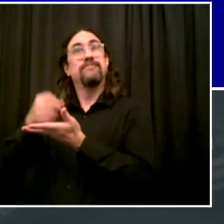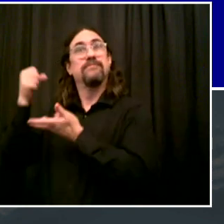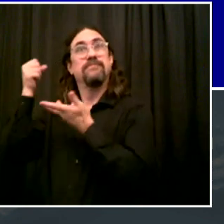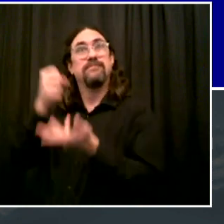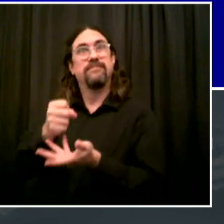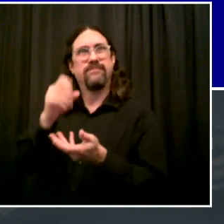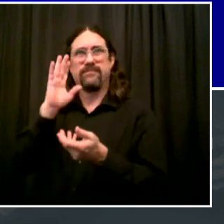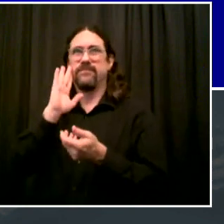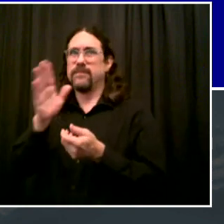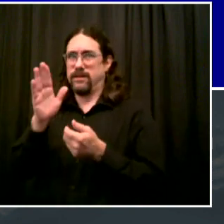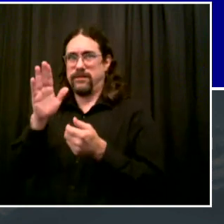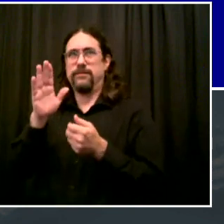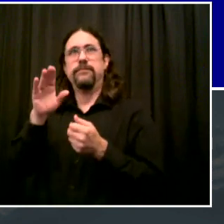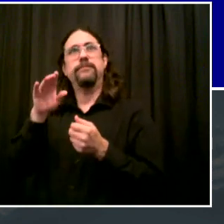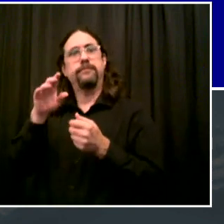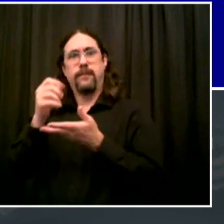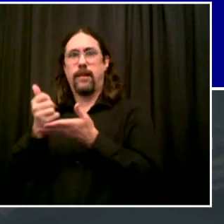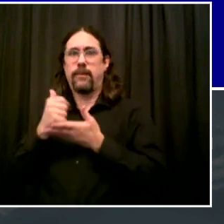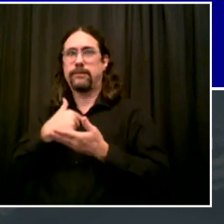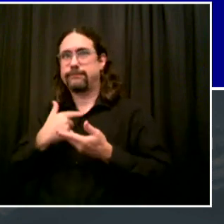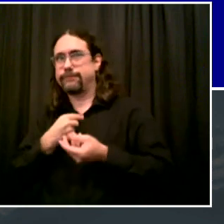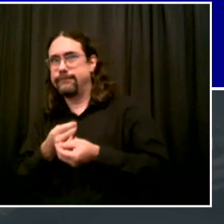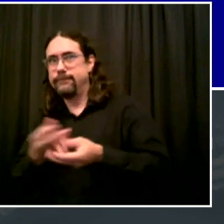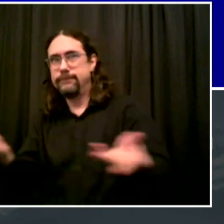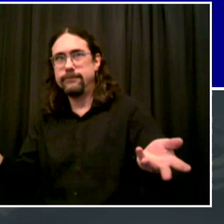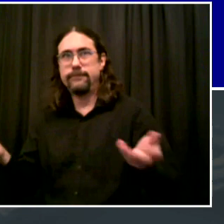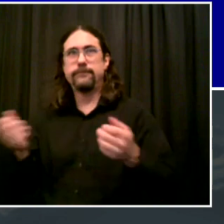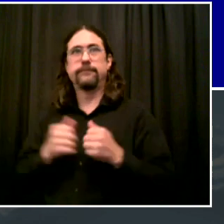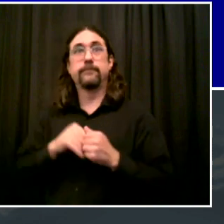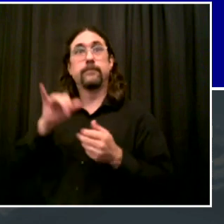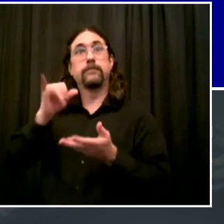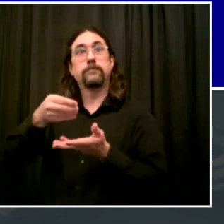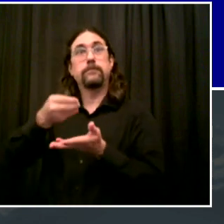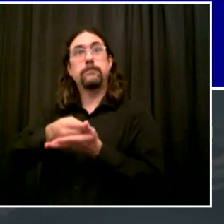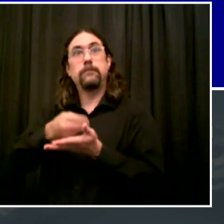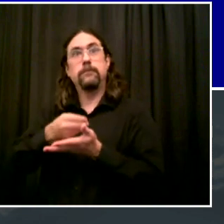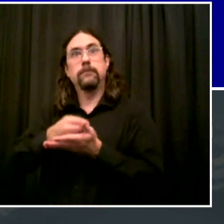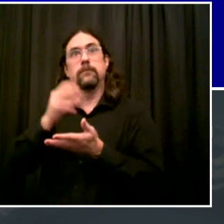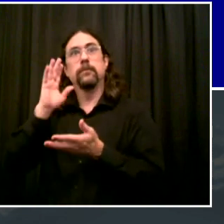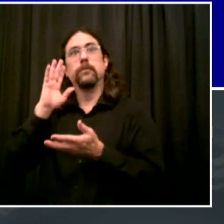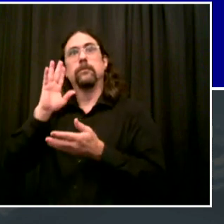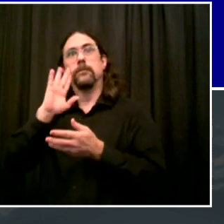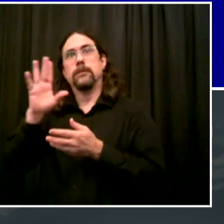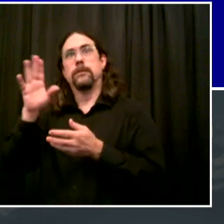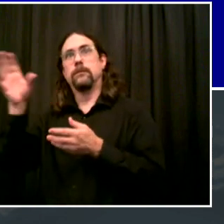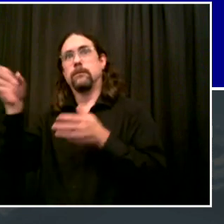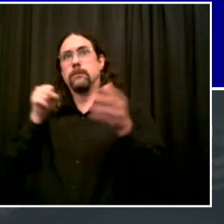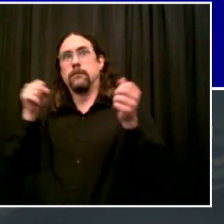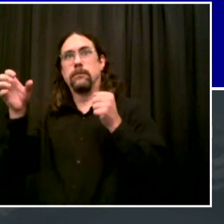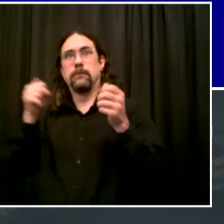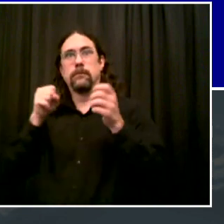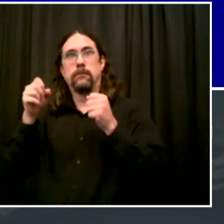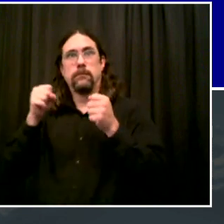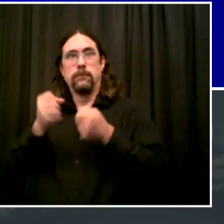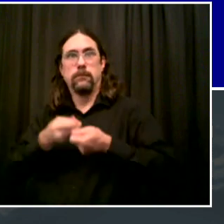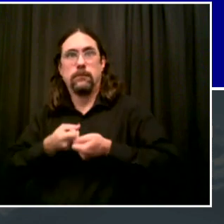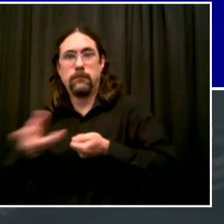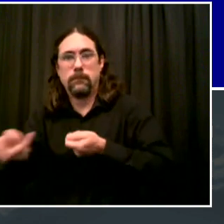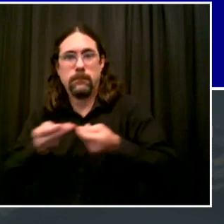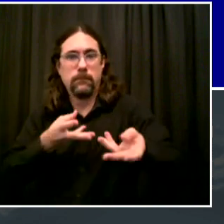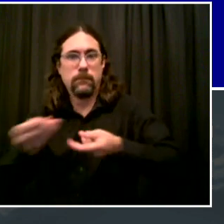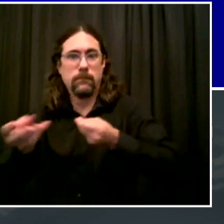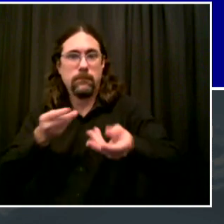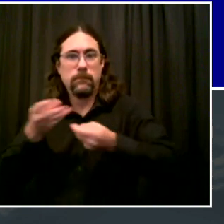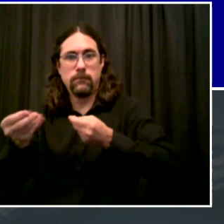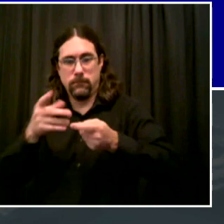$750,000, depending on the reach and size of the awarded of the organization and the proposals that they submit. Starting this week,